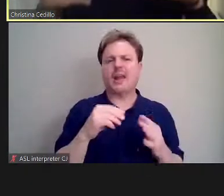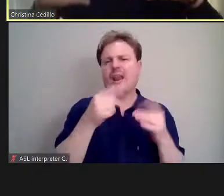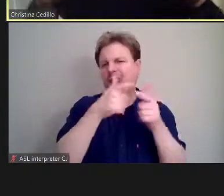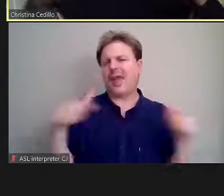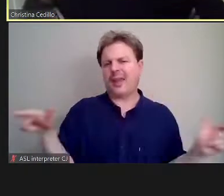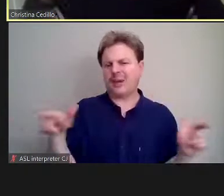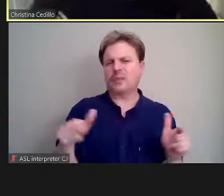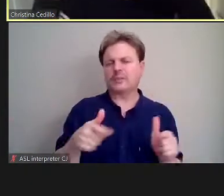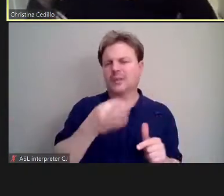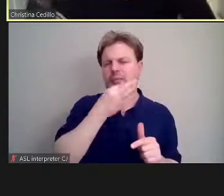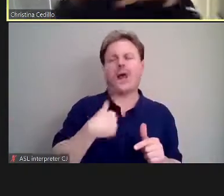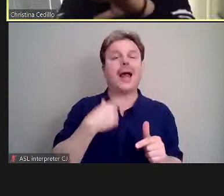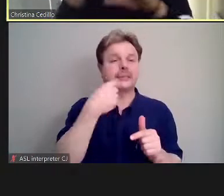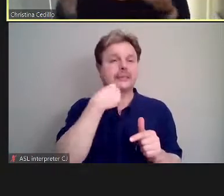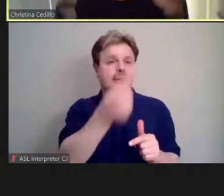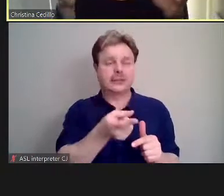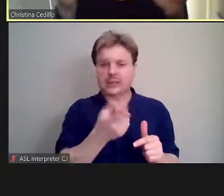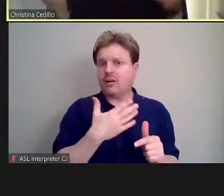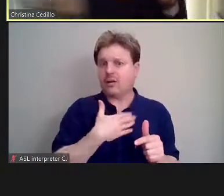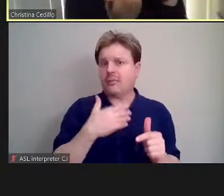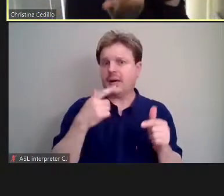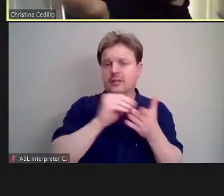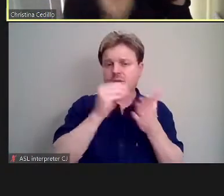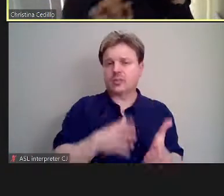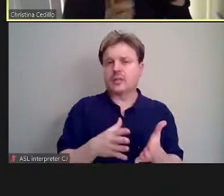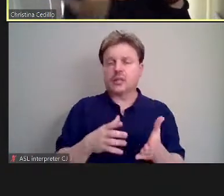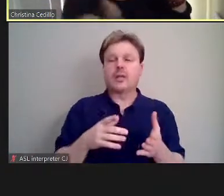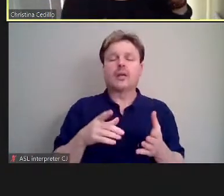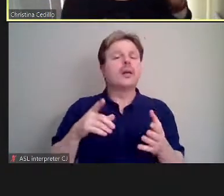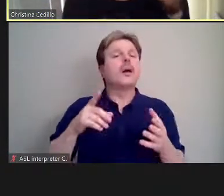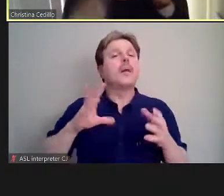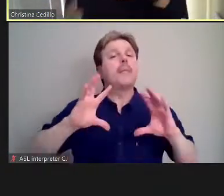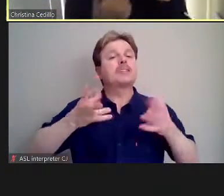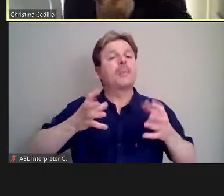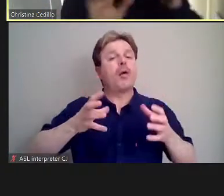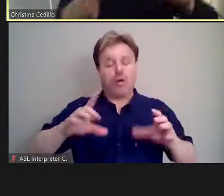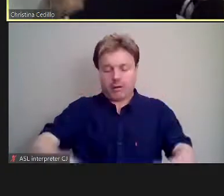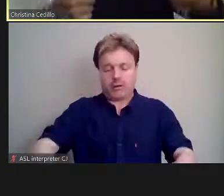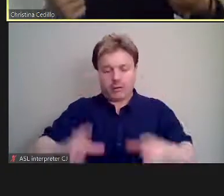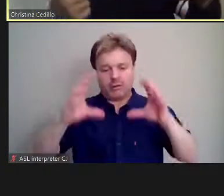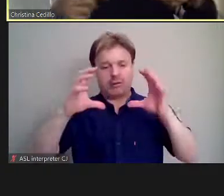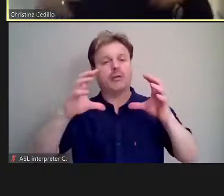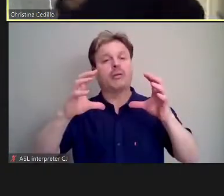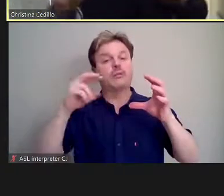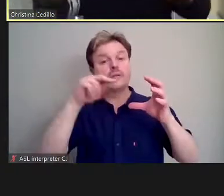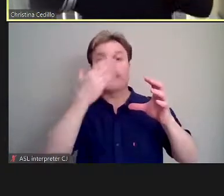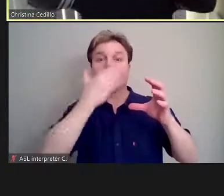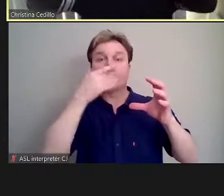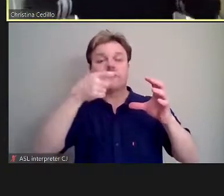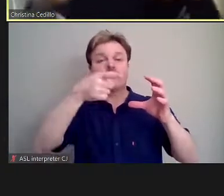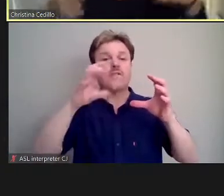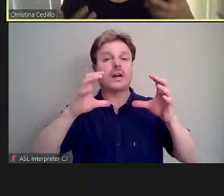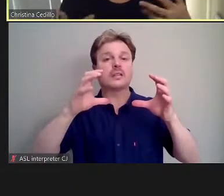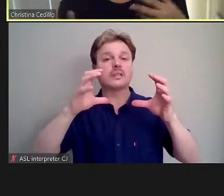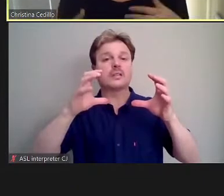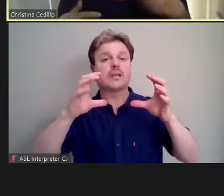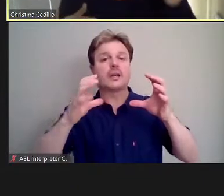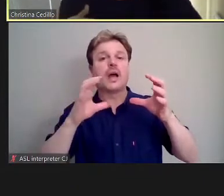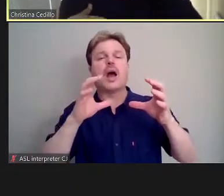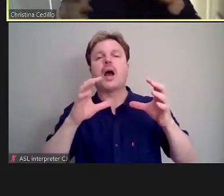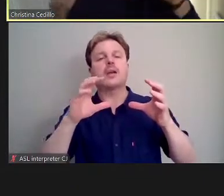when you're picking up a basketball and you're only seeing the front, you don't know what the back looks like. It could be deflated and I'm fooling you because I'm holding it this way,